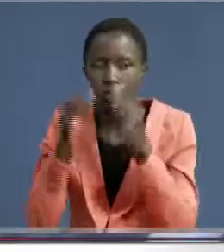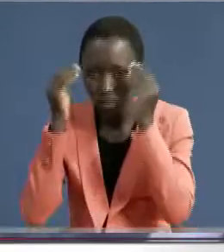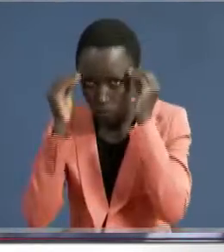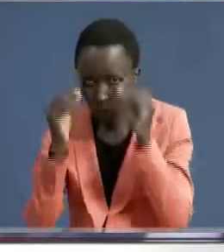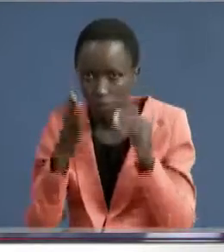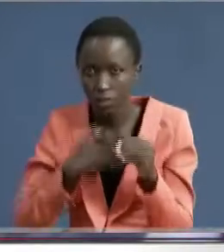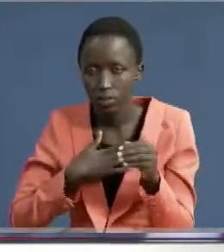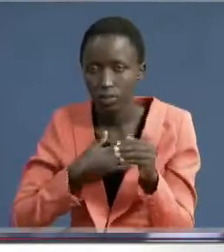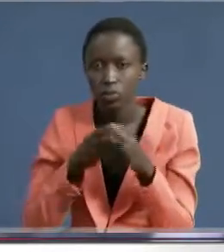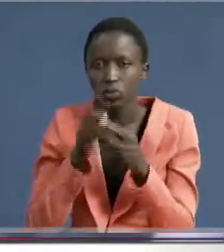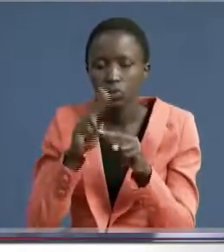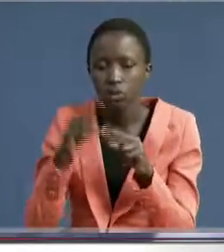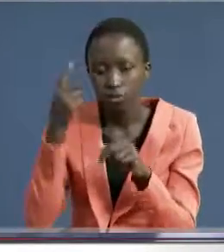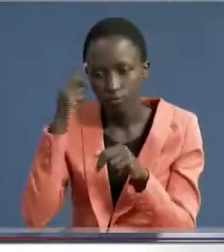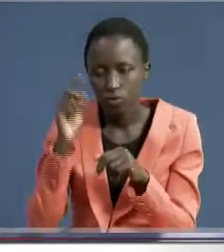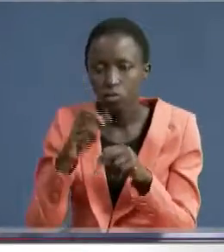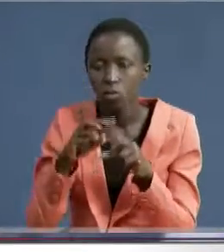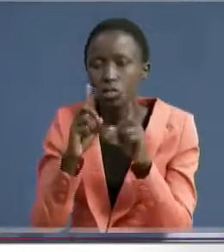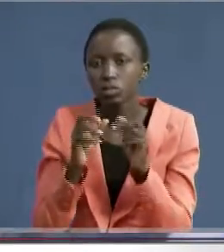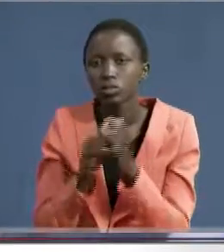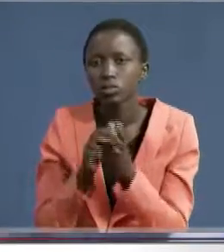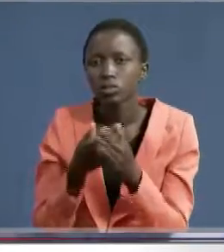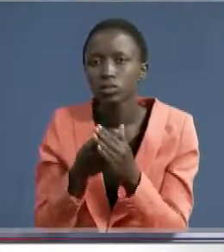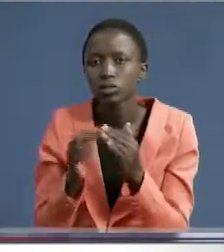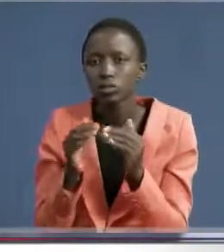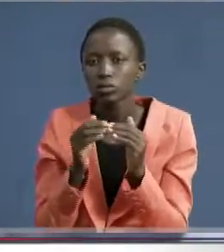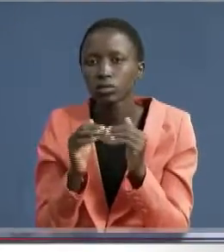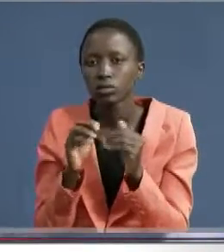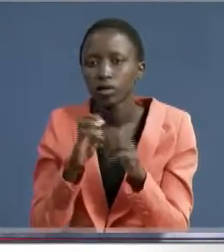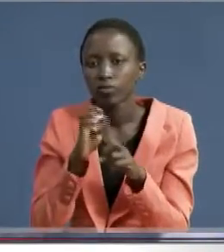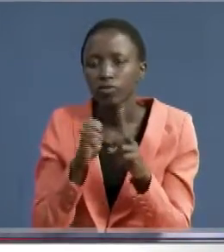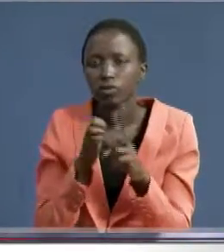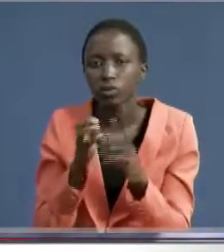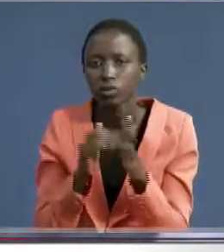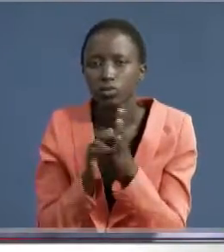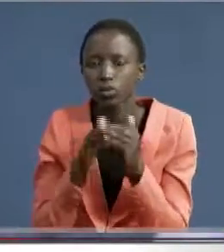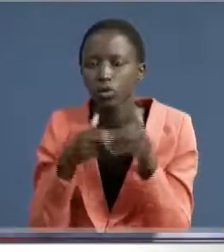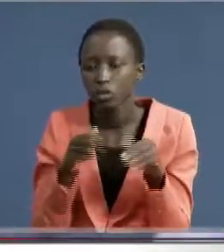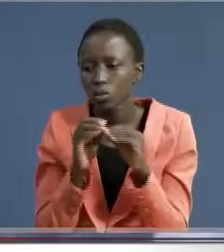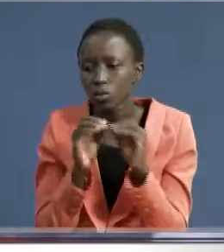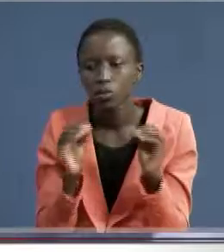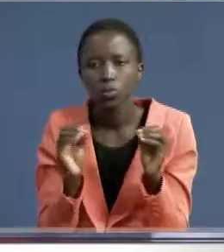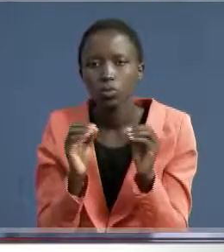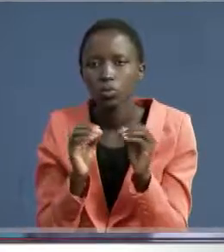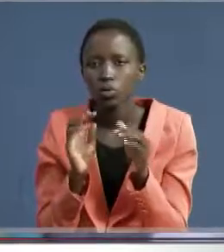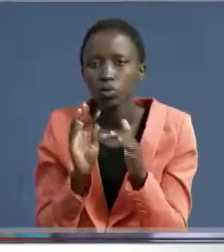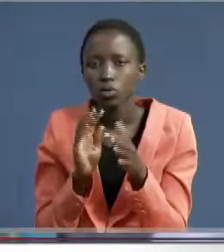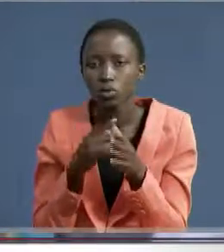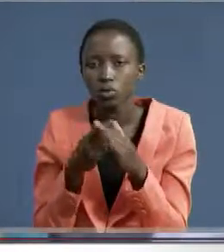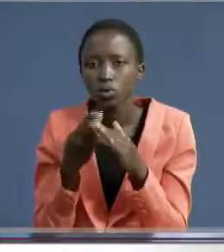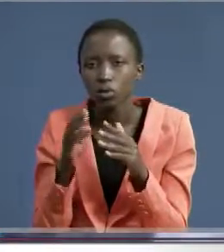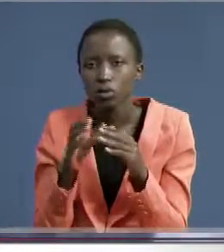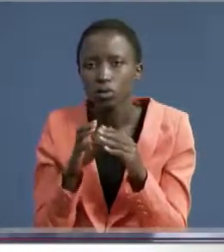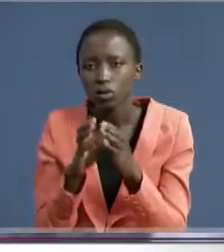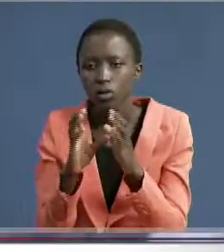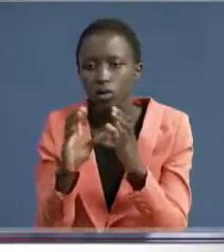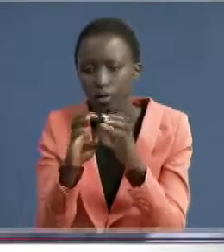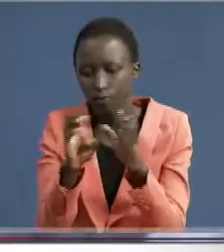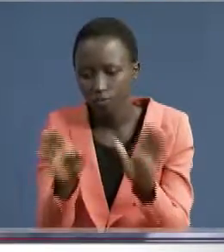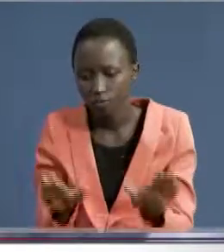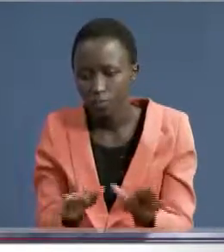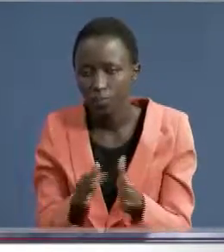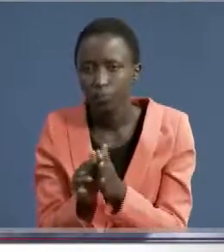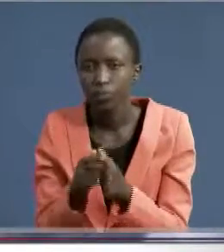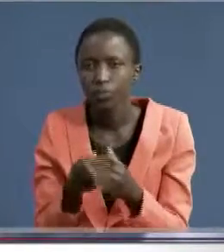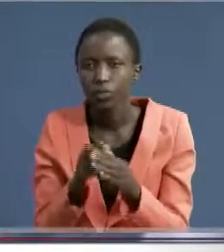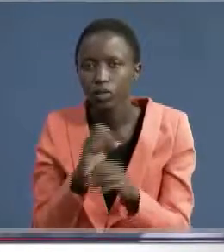sit their exams in a fair and stable environment. We will not allow any trespassers in the compounds, in the